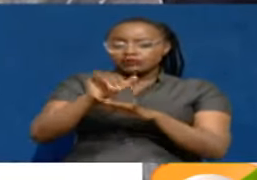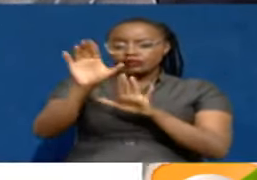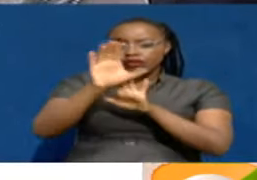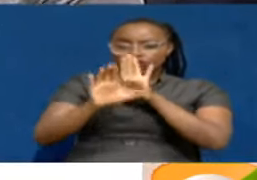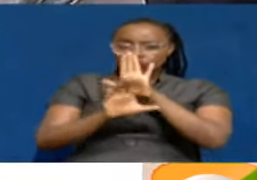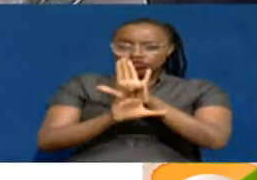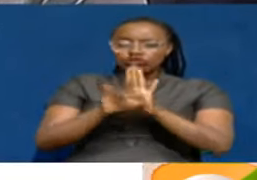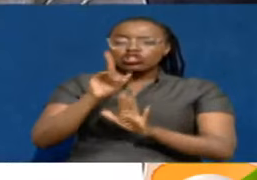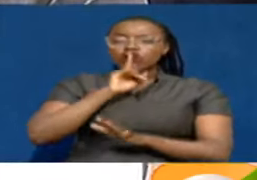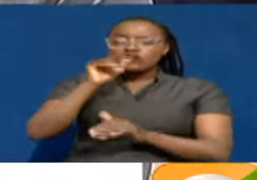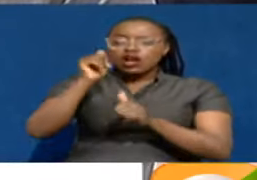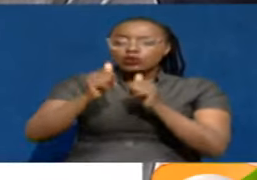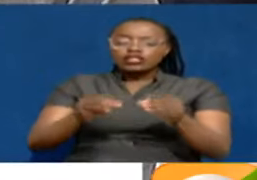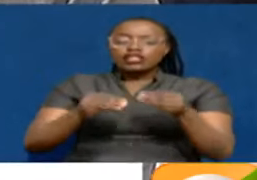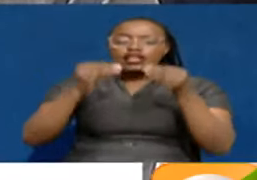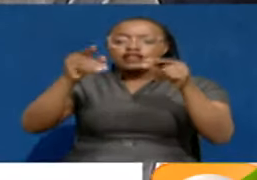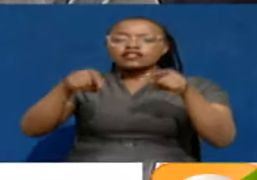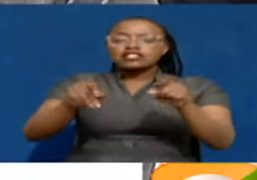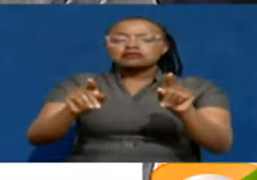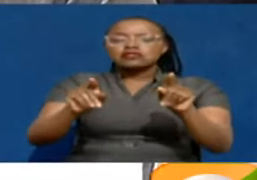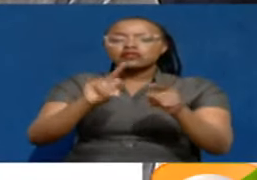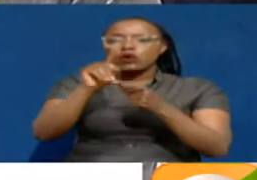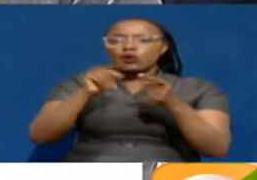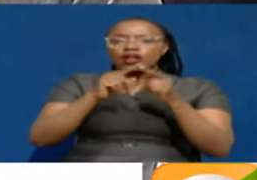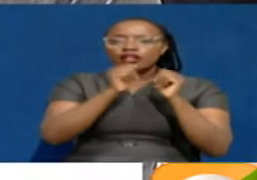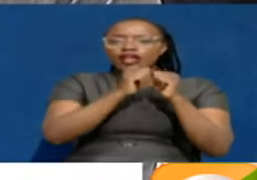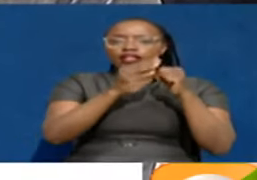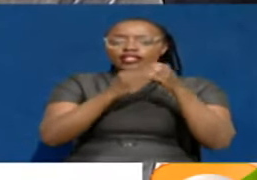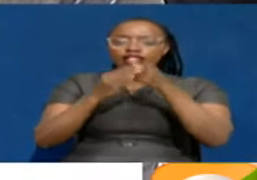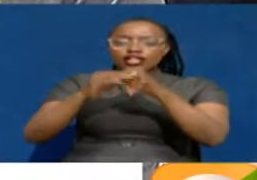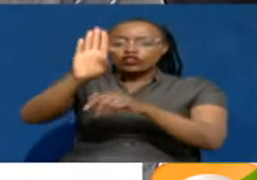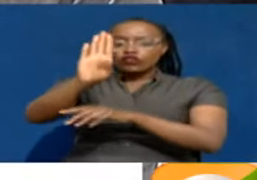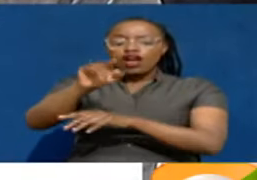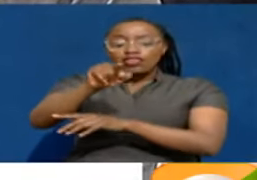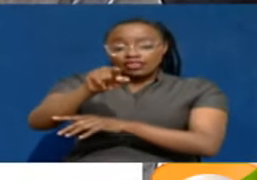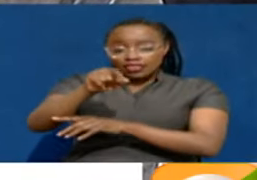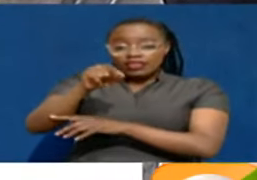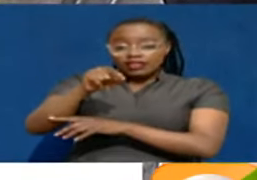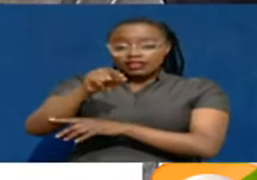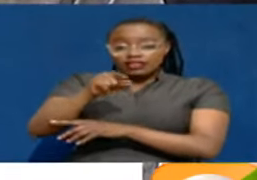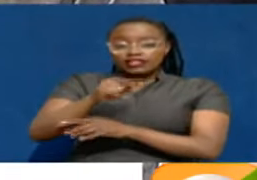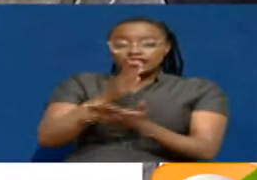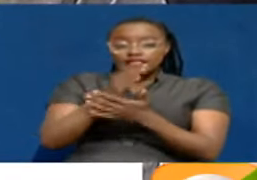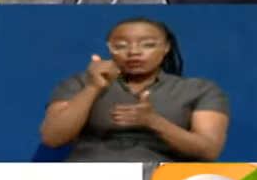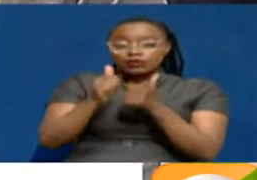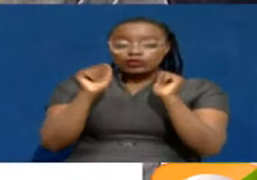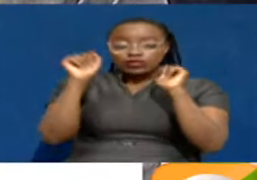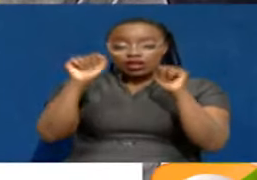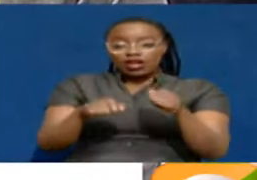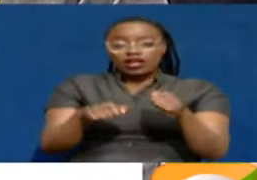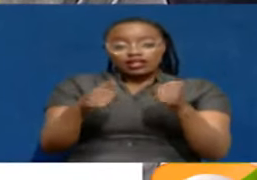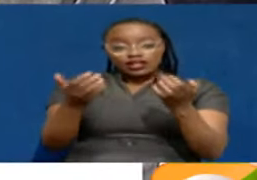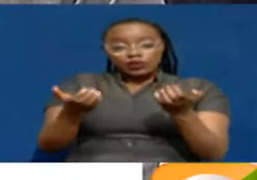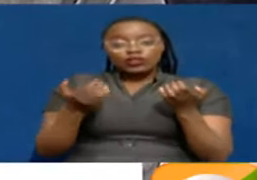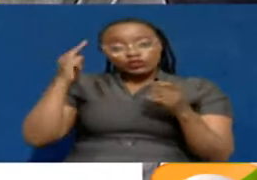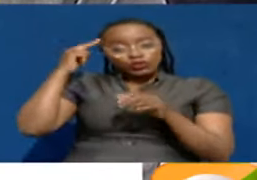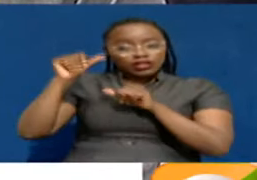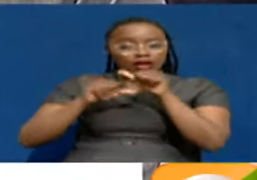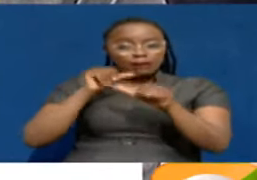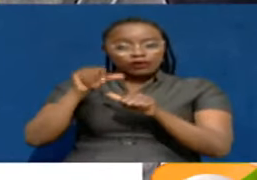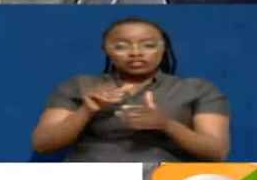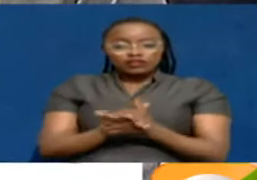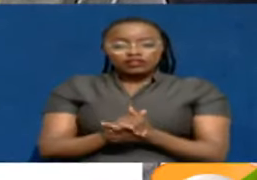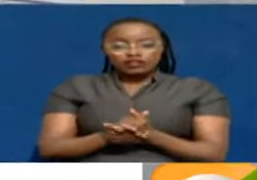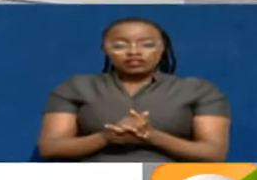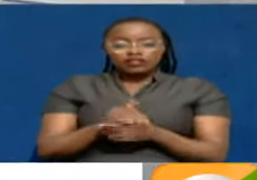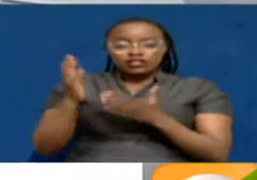constitutional order that they gave themselves in 1994. And I think that's something that we need to think about. Yeah, Joe, there's